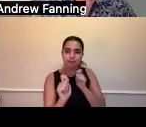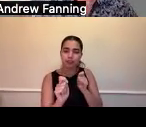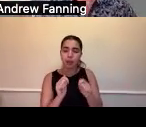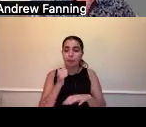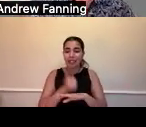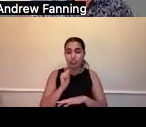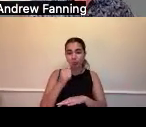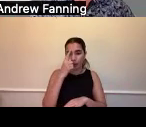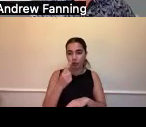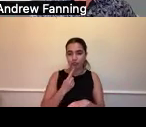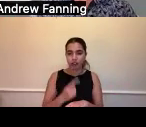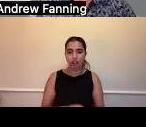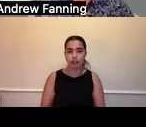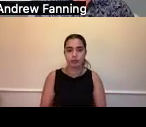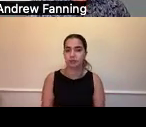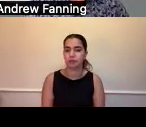profiles.